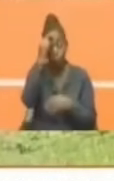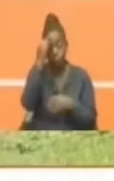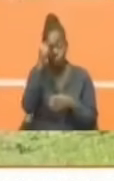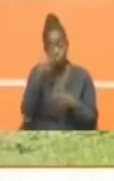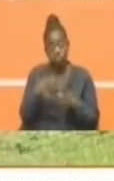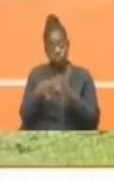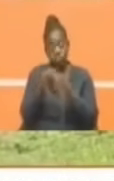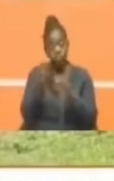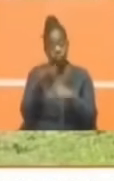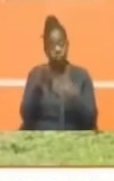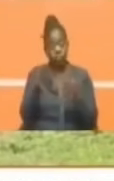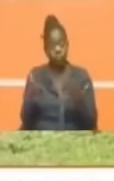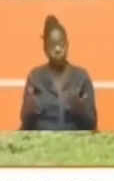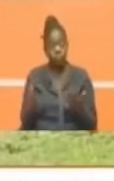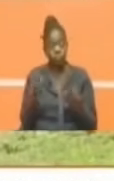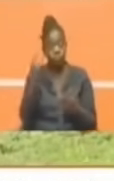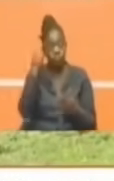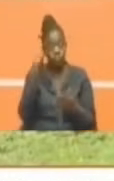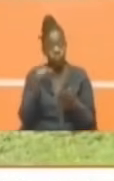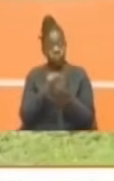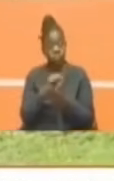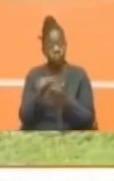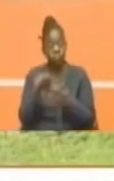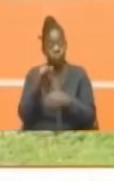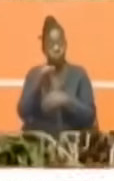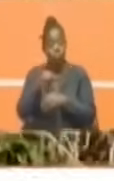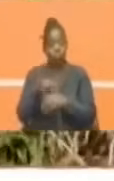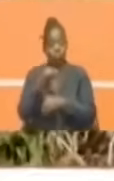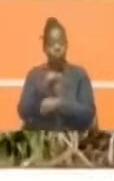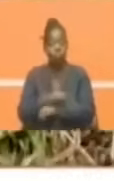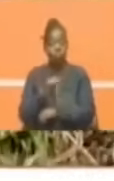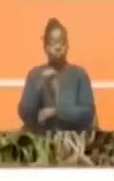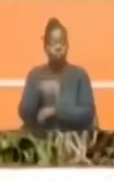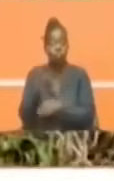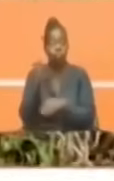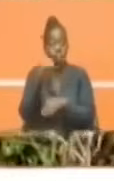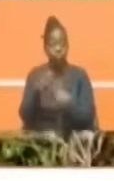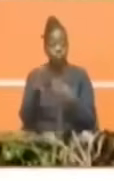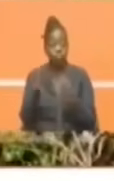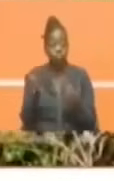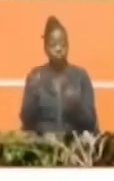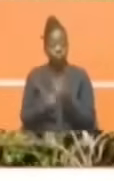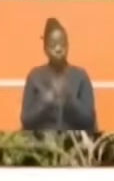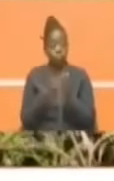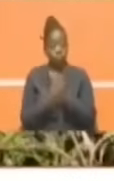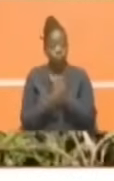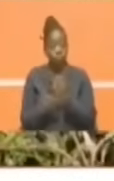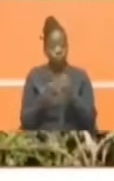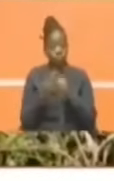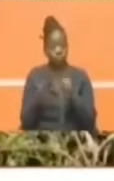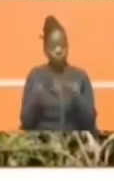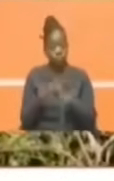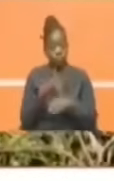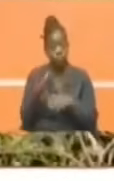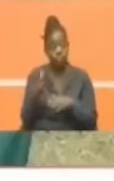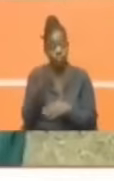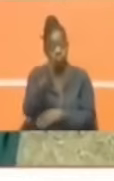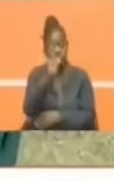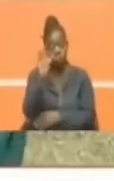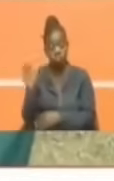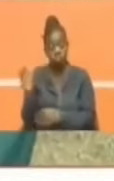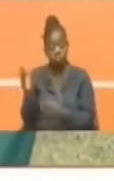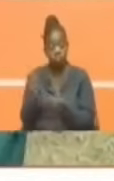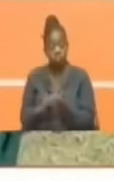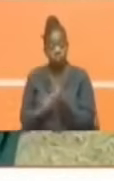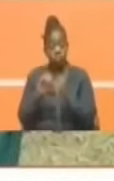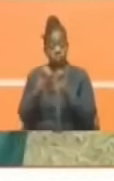abeegattira mu kibiina ekirwanirira obutonde bw'ensi ku ssomero lino. Bano oluvannyuma lw'okufuna obukugu obw'enjawulo okuzzaawo ebibira abatwala amawulire